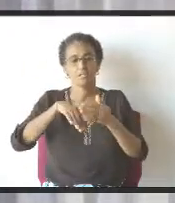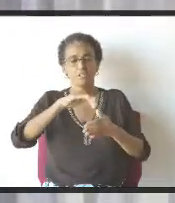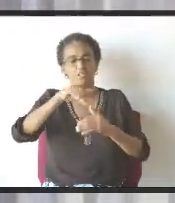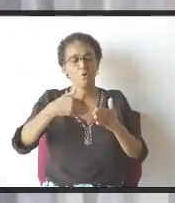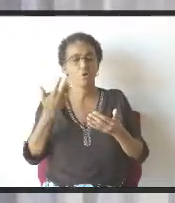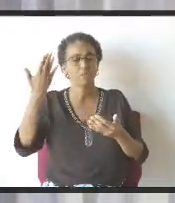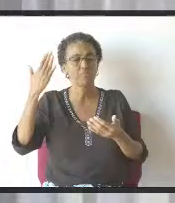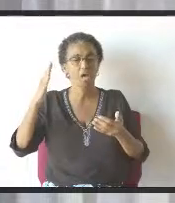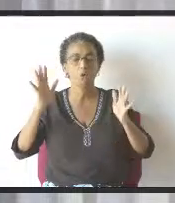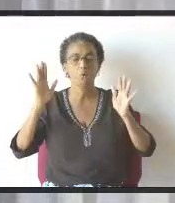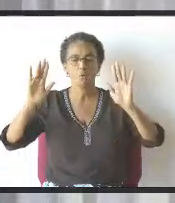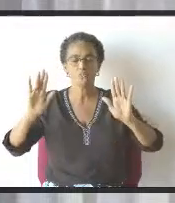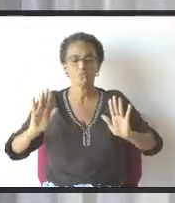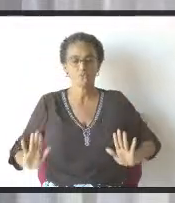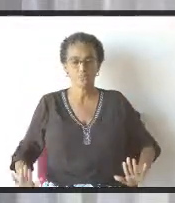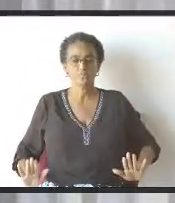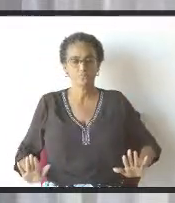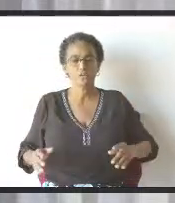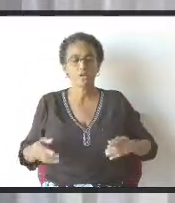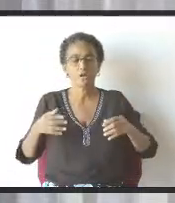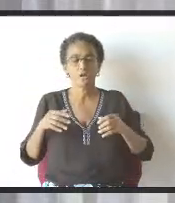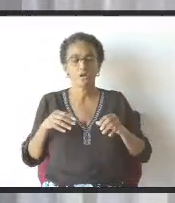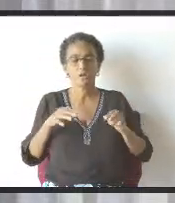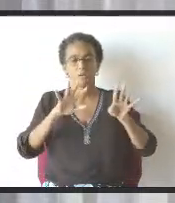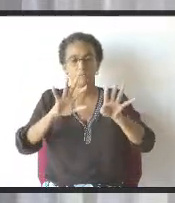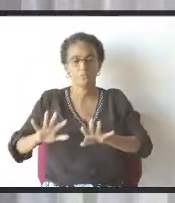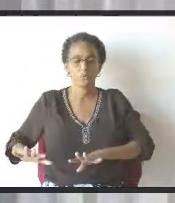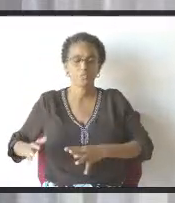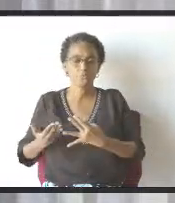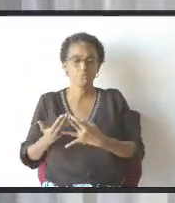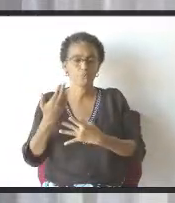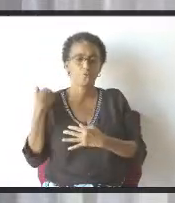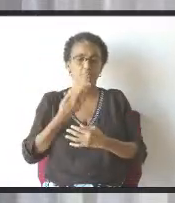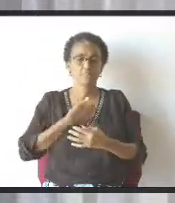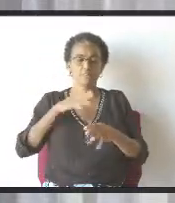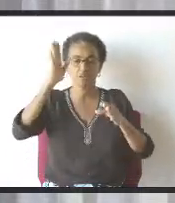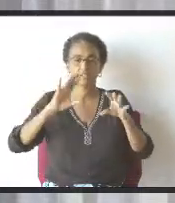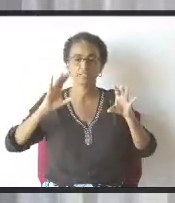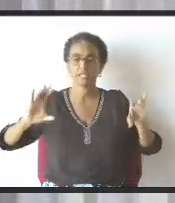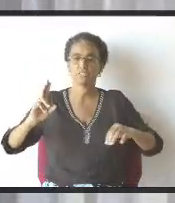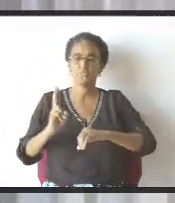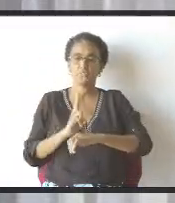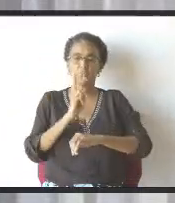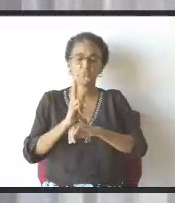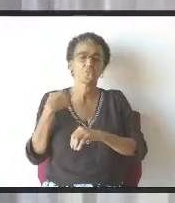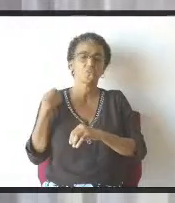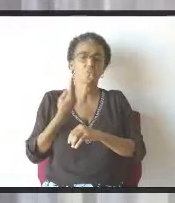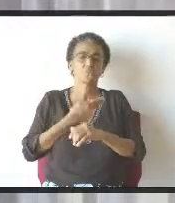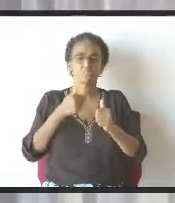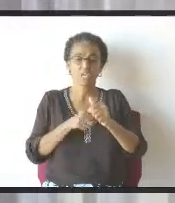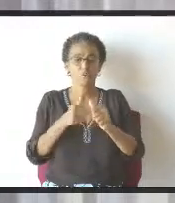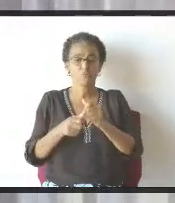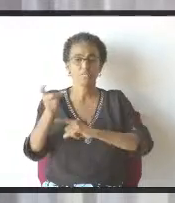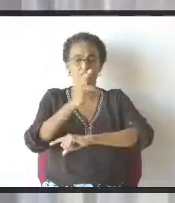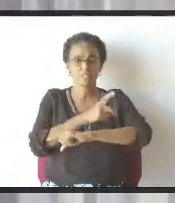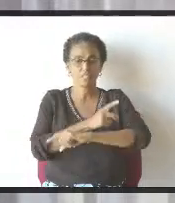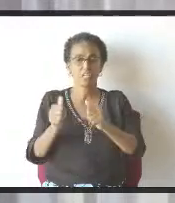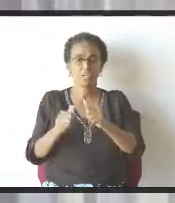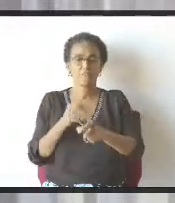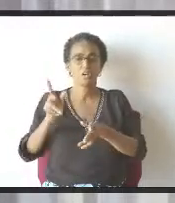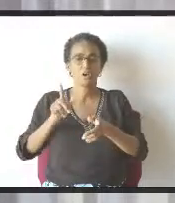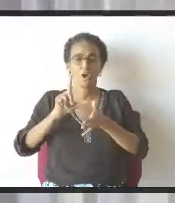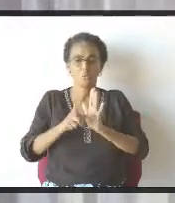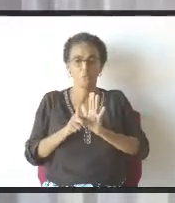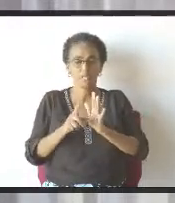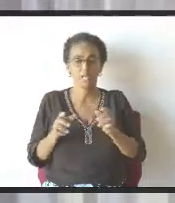power flowing through us, thou canst use us every day and every hour. Let's sing the song as if we